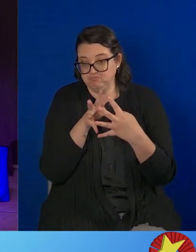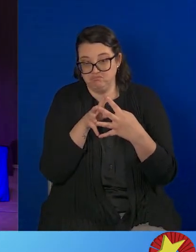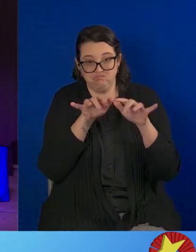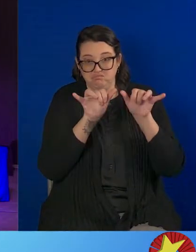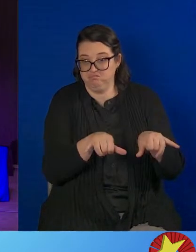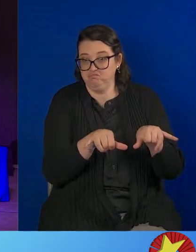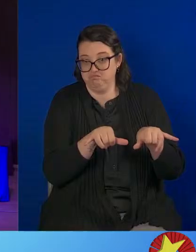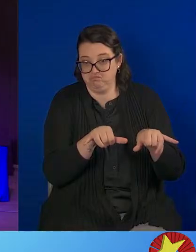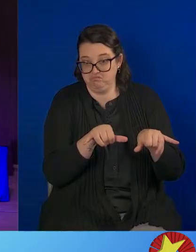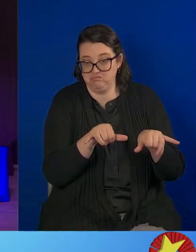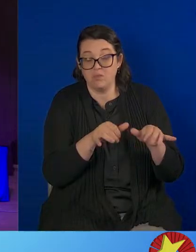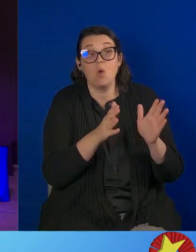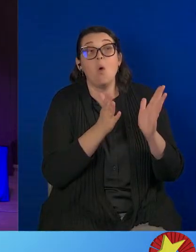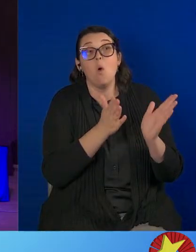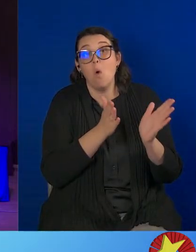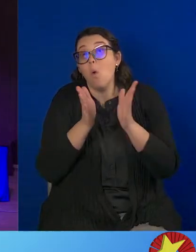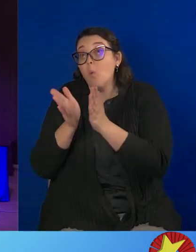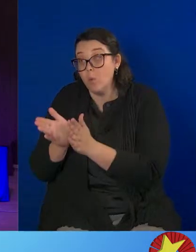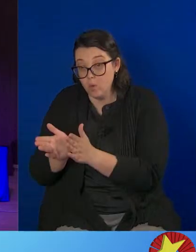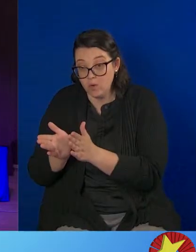through, or